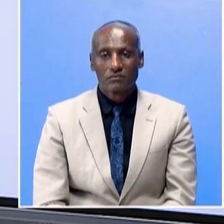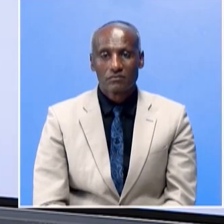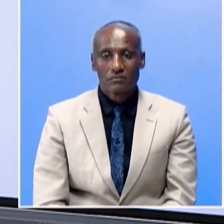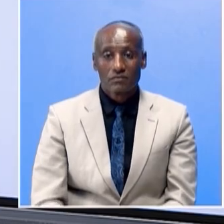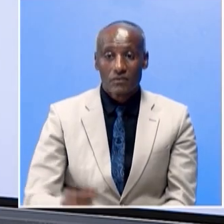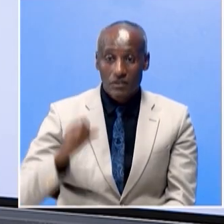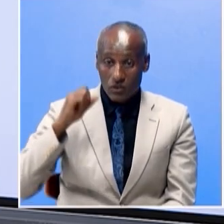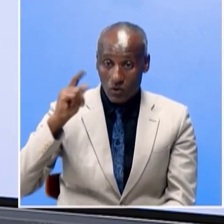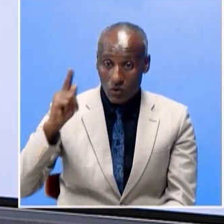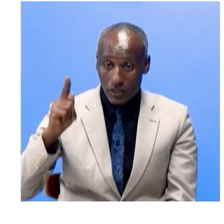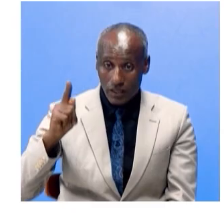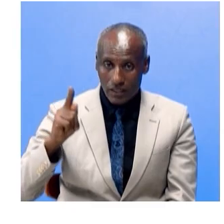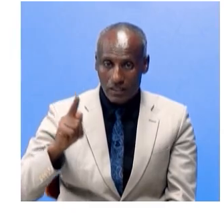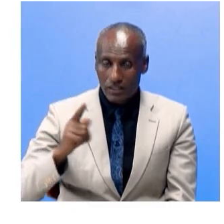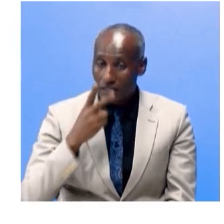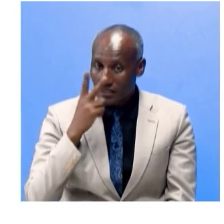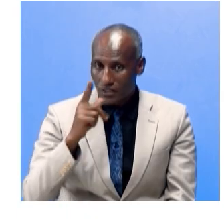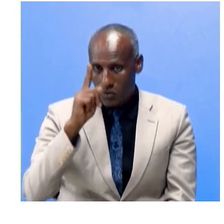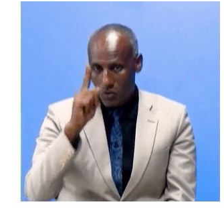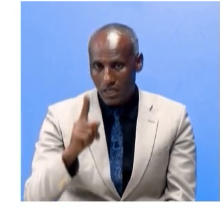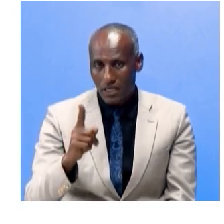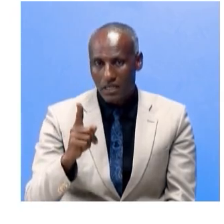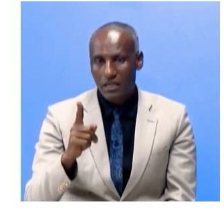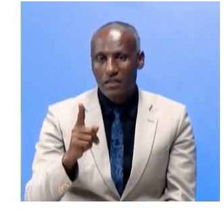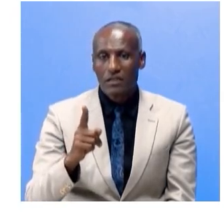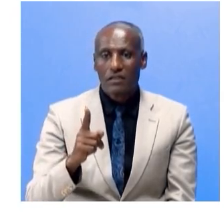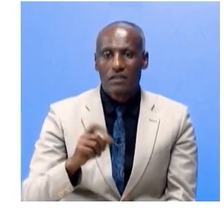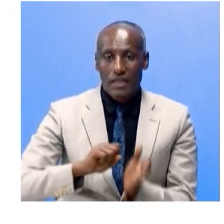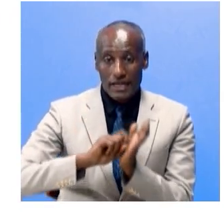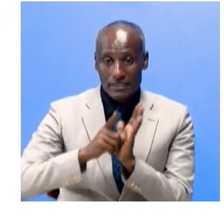Okay, let's say something about it one by one. Example.